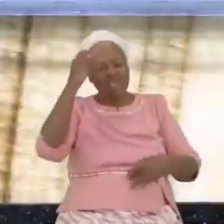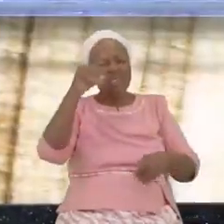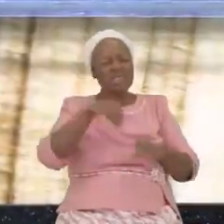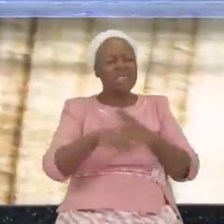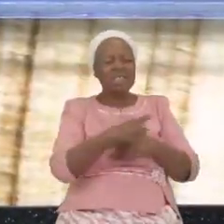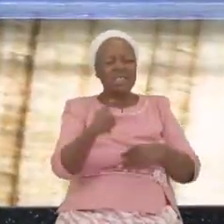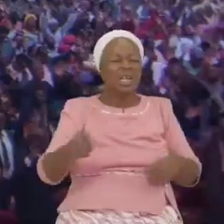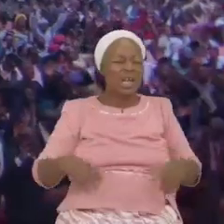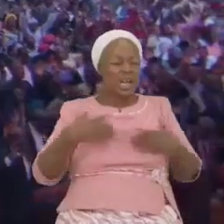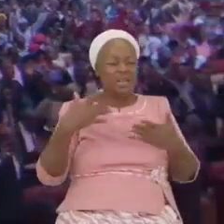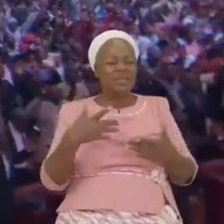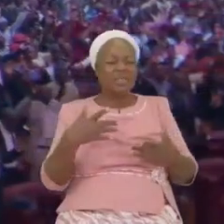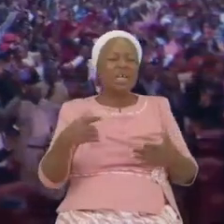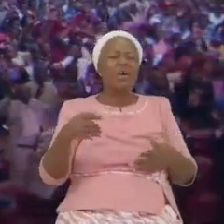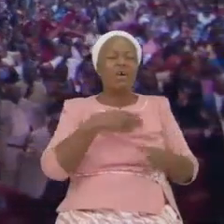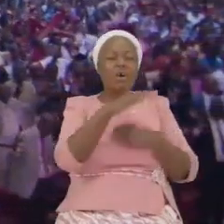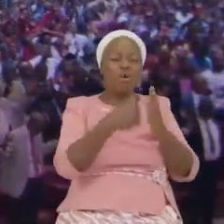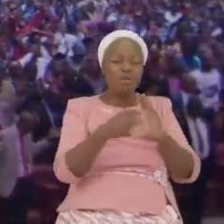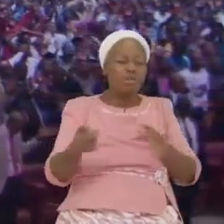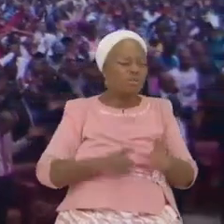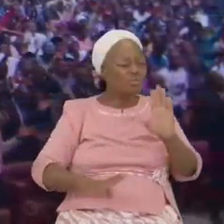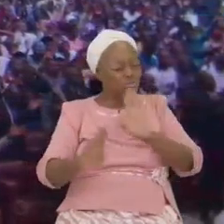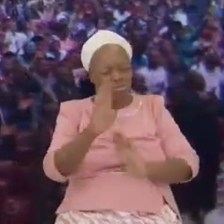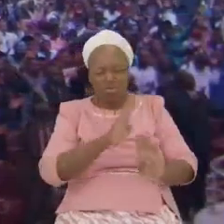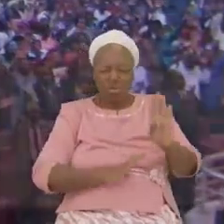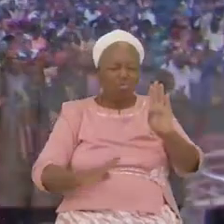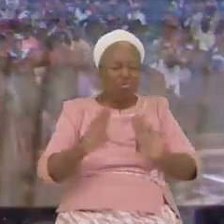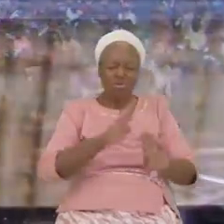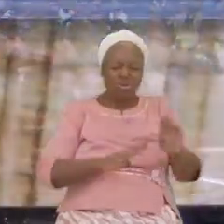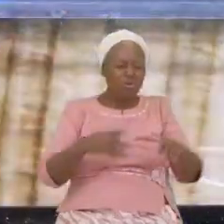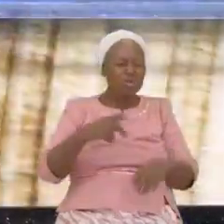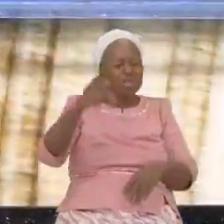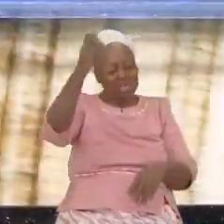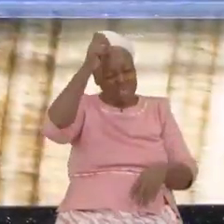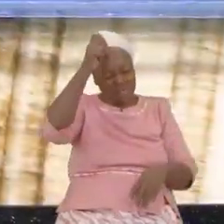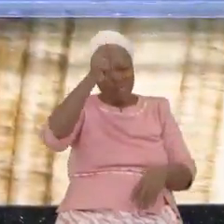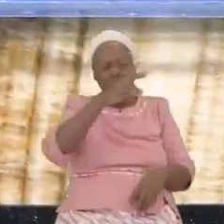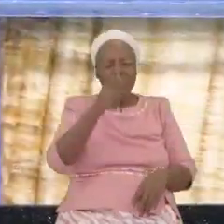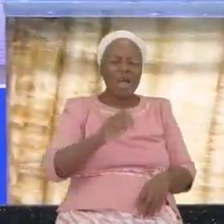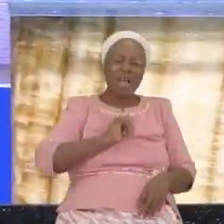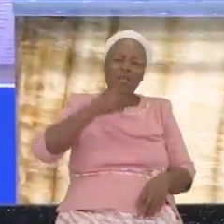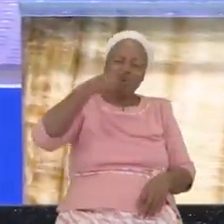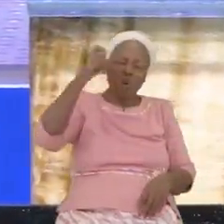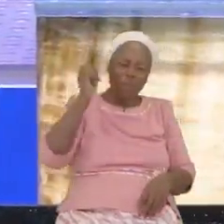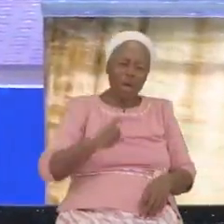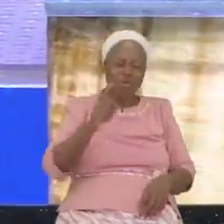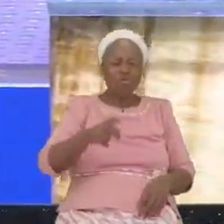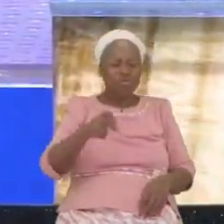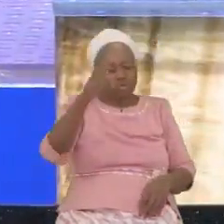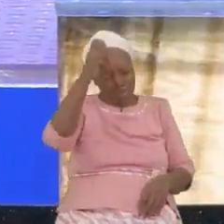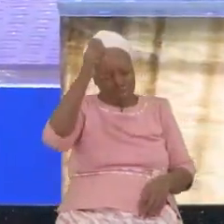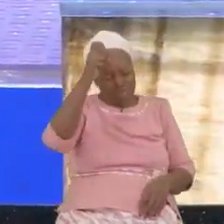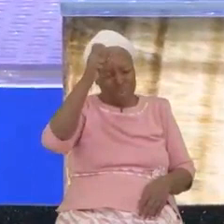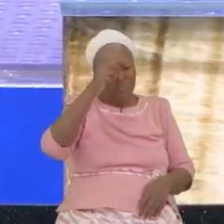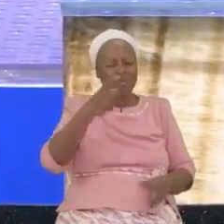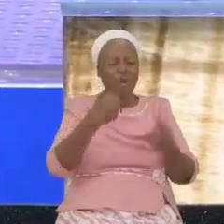their lives. All those tormenting demons, I command those tormenting demons,